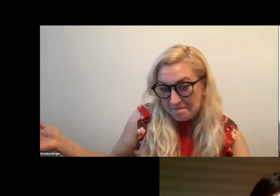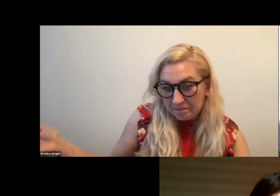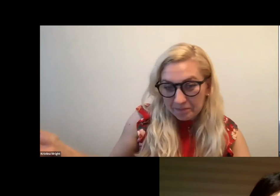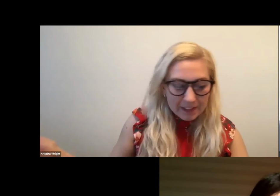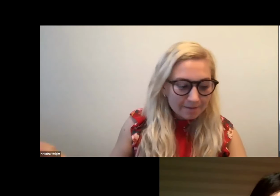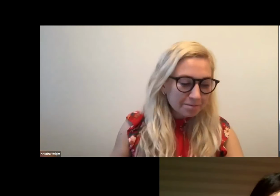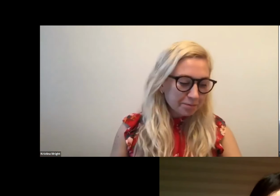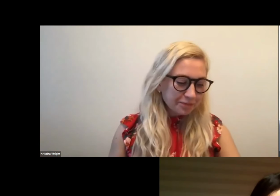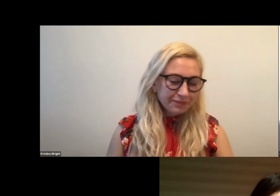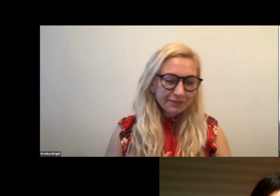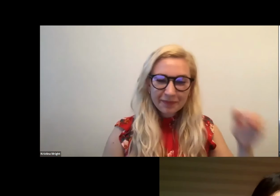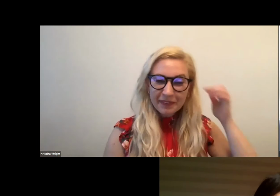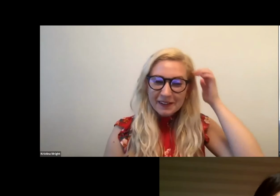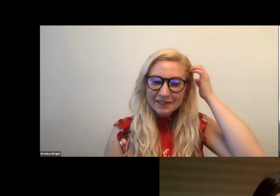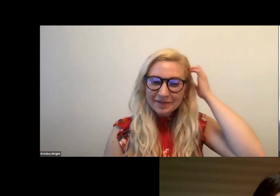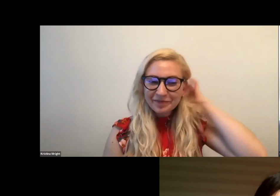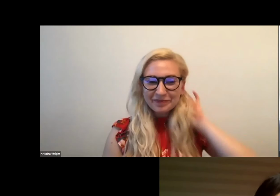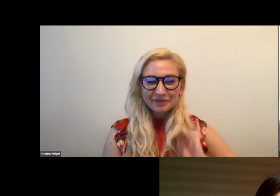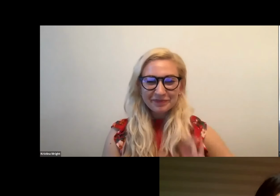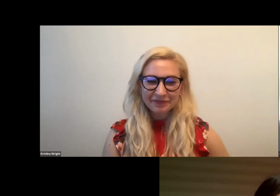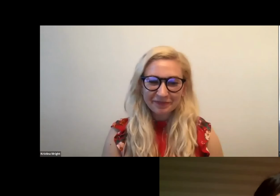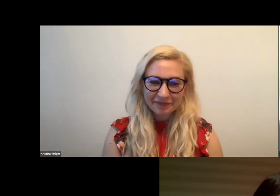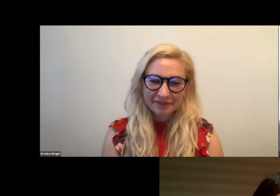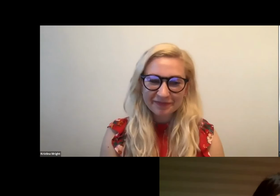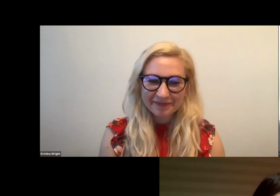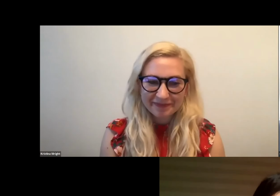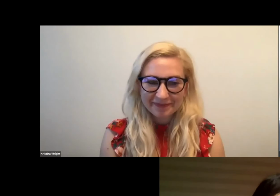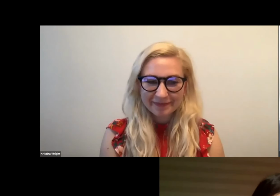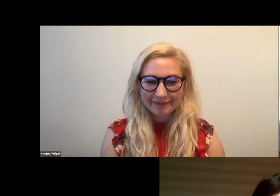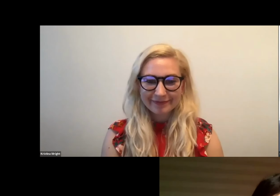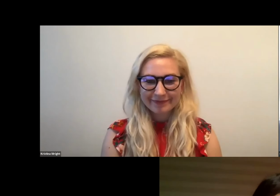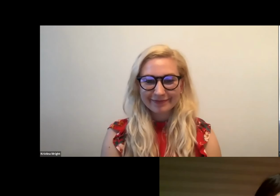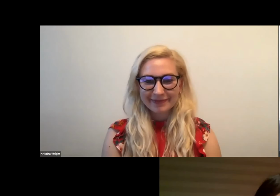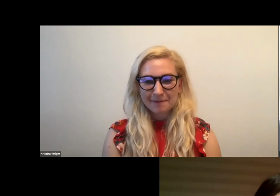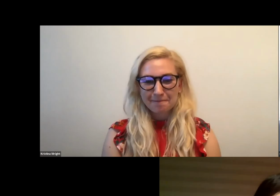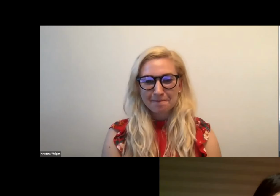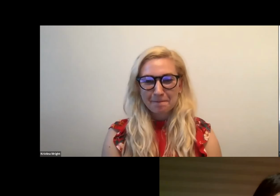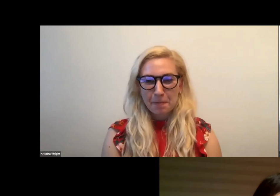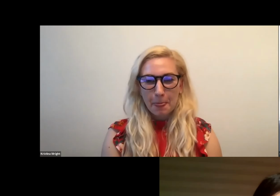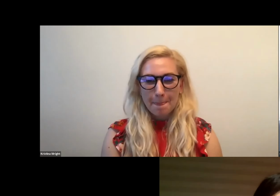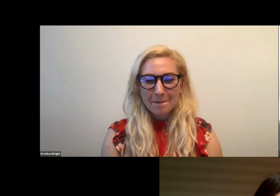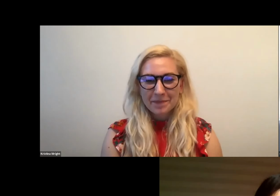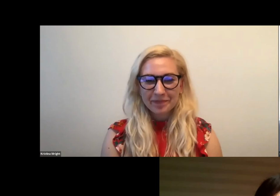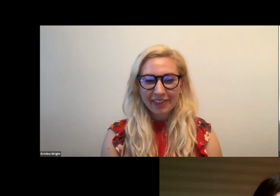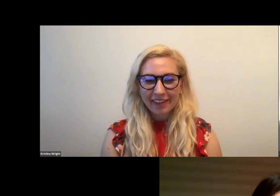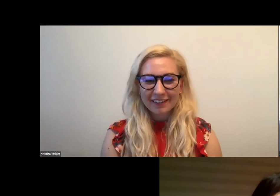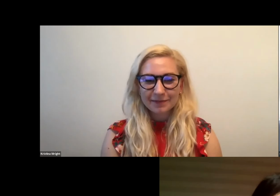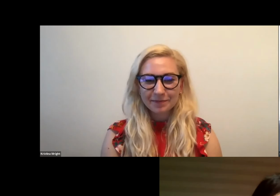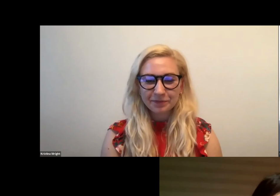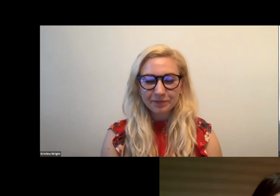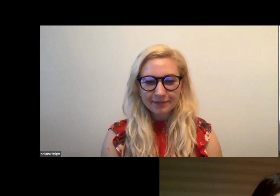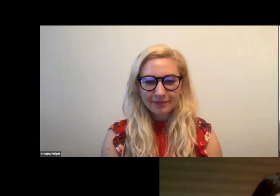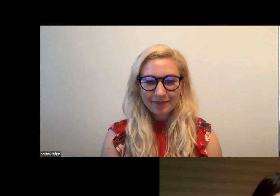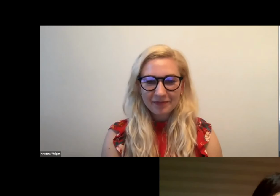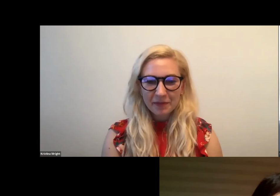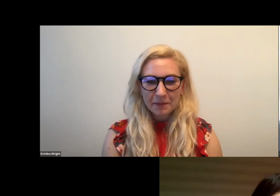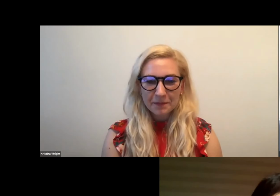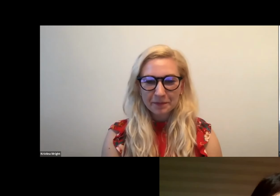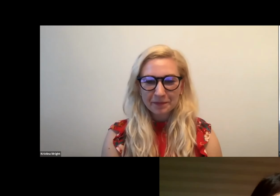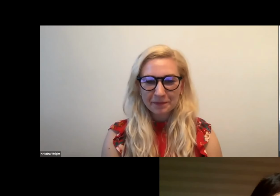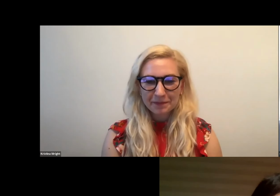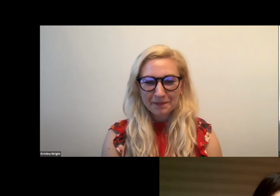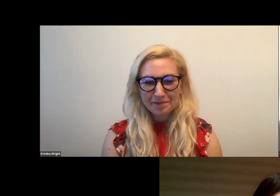Okay, and I just narrated this entire story to my twin, and she was like laughing at me. She's like, you don't know what I do. It's like really sad. I'm